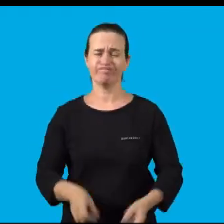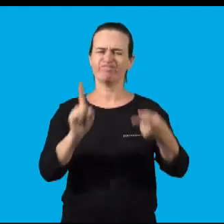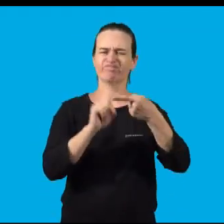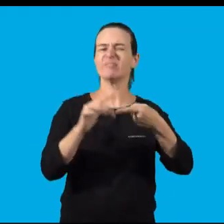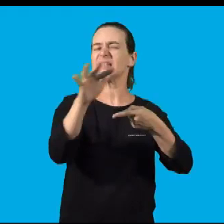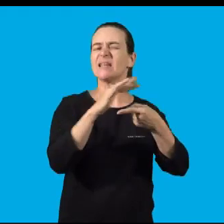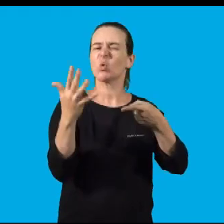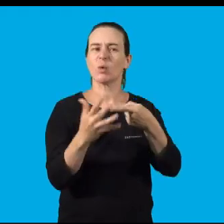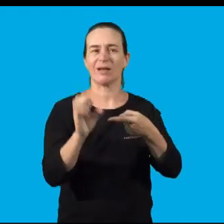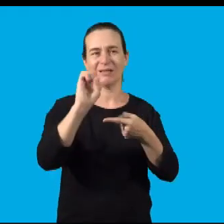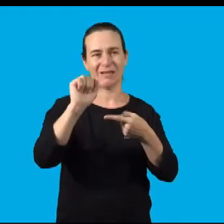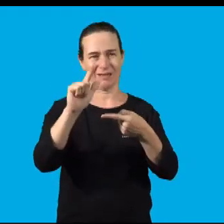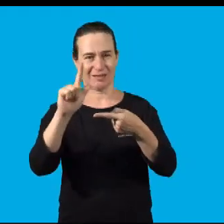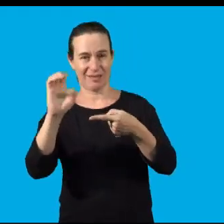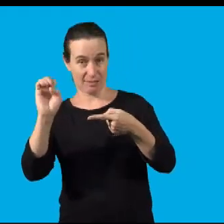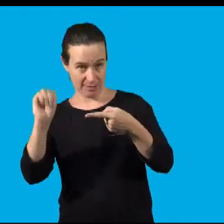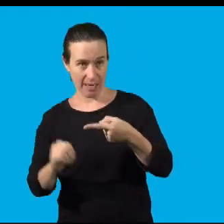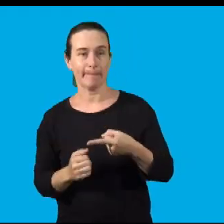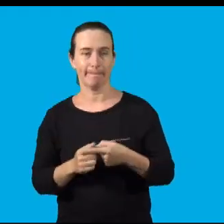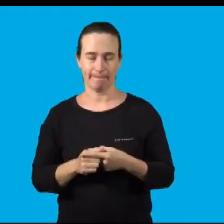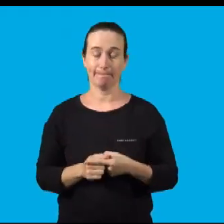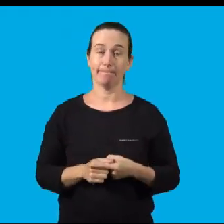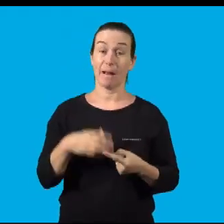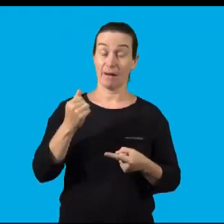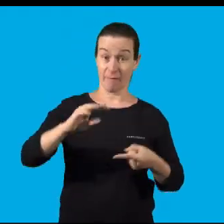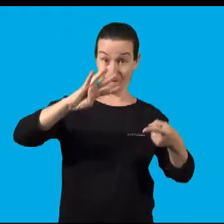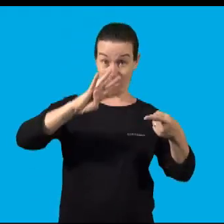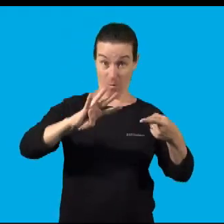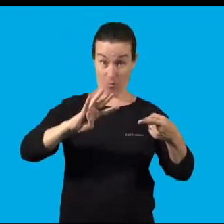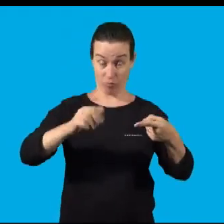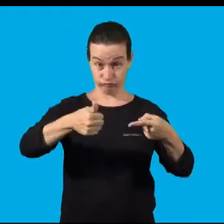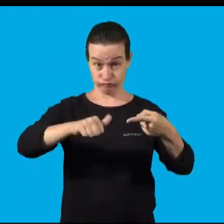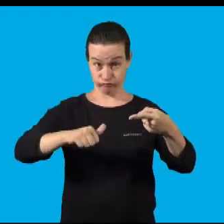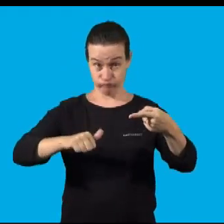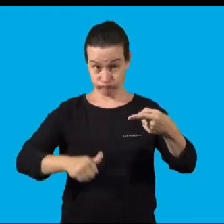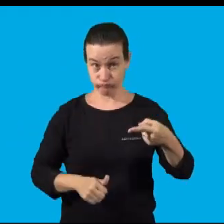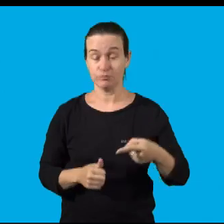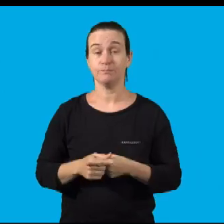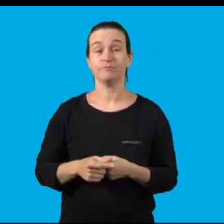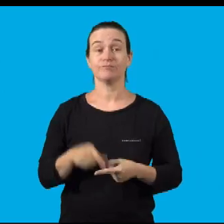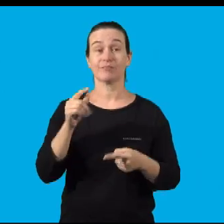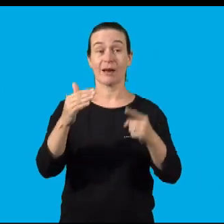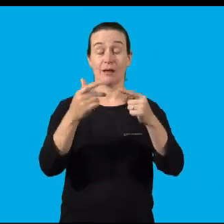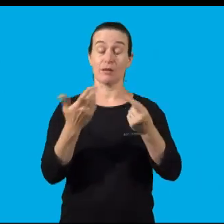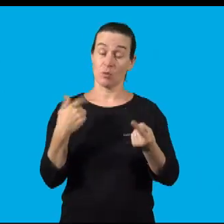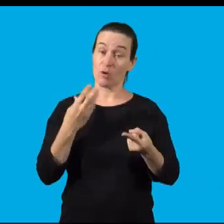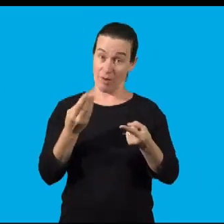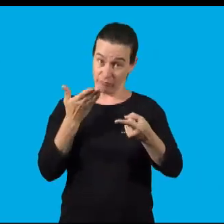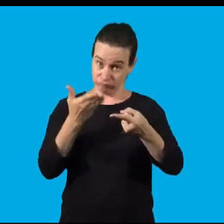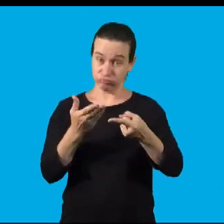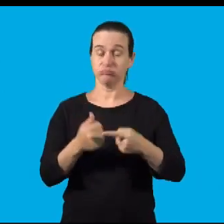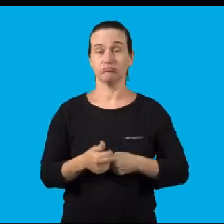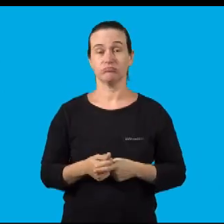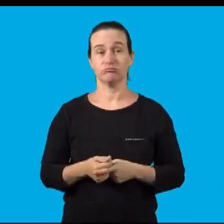The setting of the play is Salem. Here are 4 of the places within the Salem community that